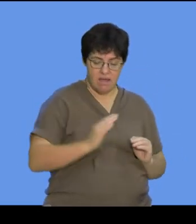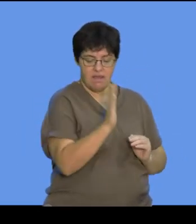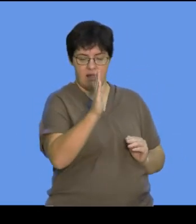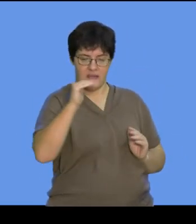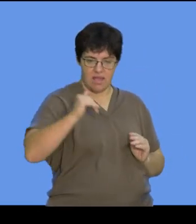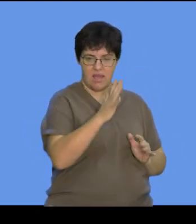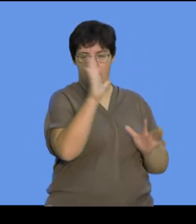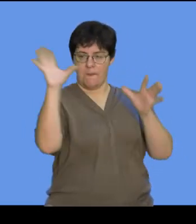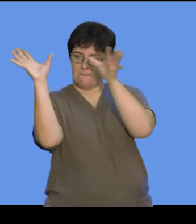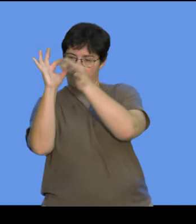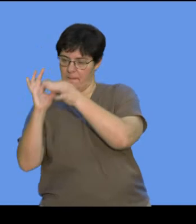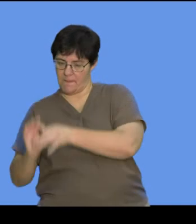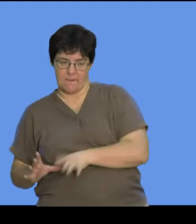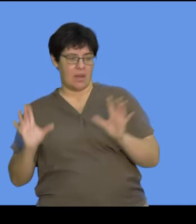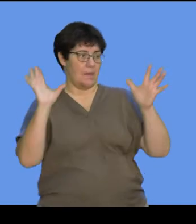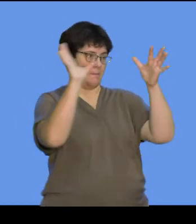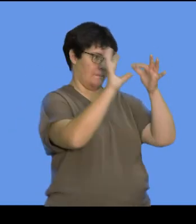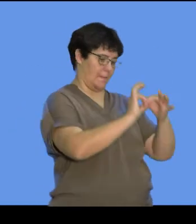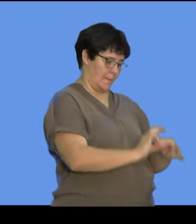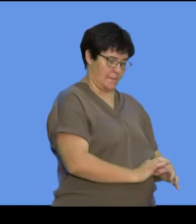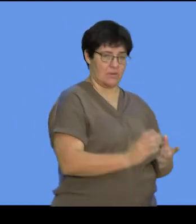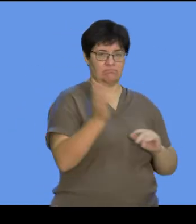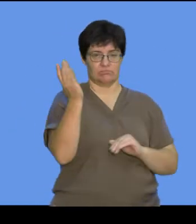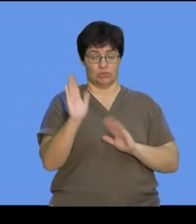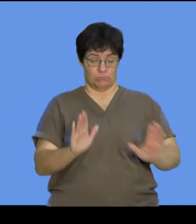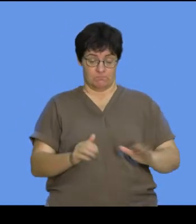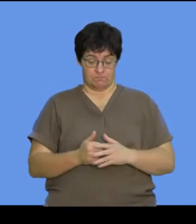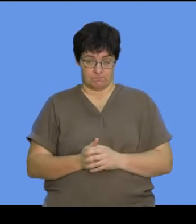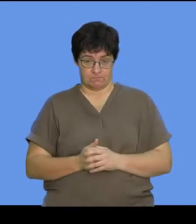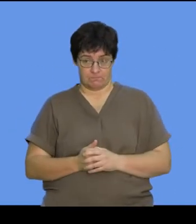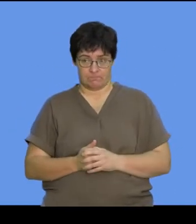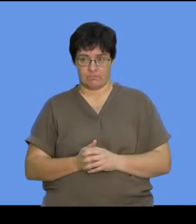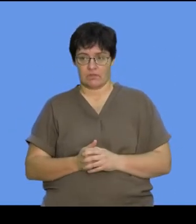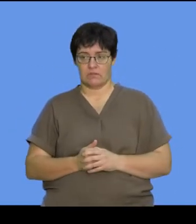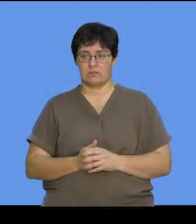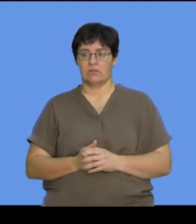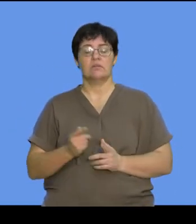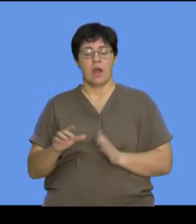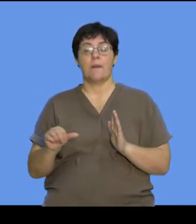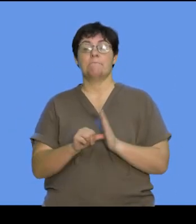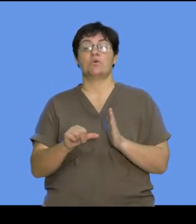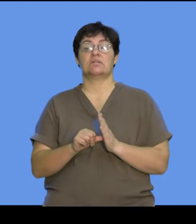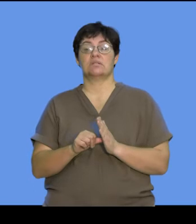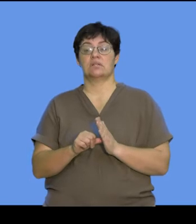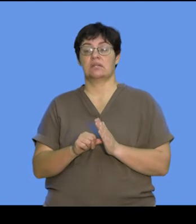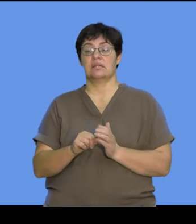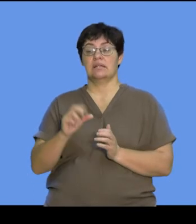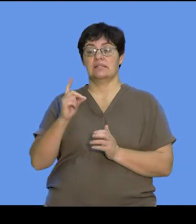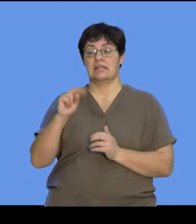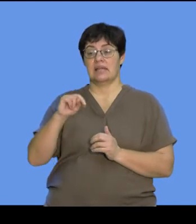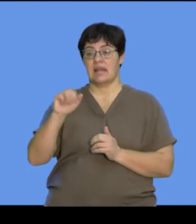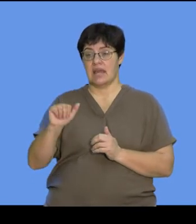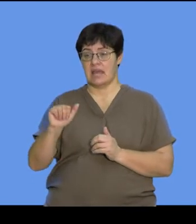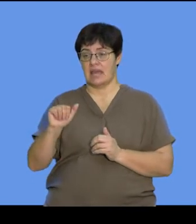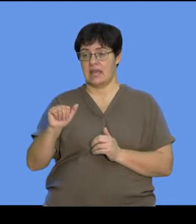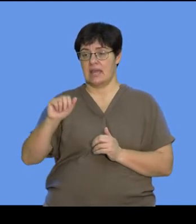will move in and they will pair up, which I've illustrated further down here. And this happens through an important set of enzymes